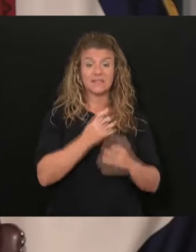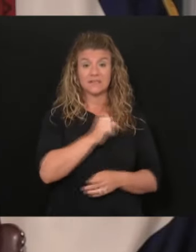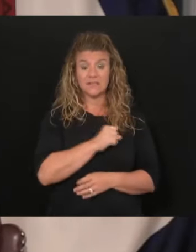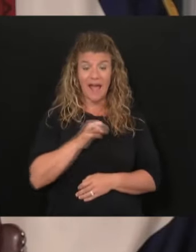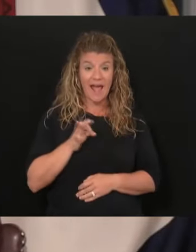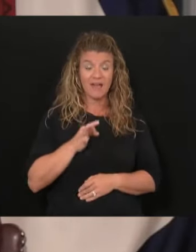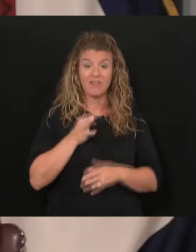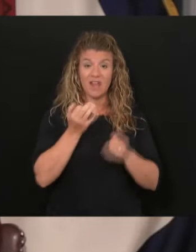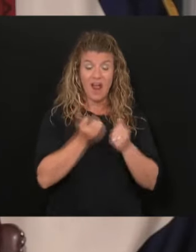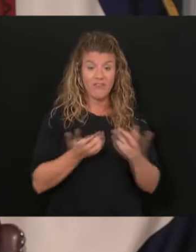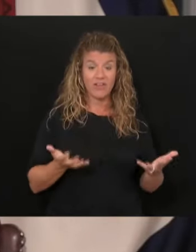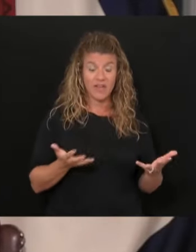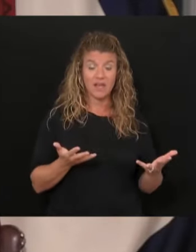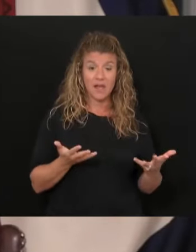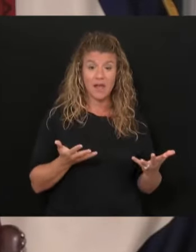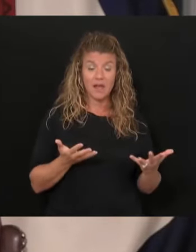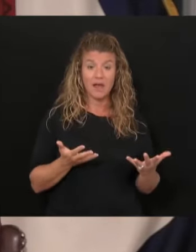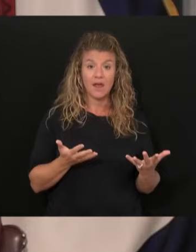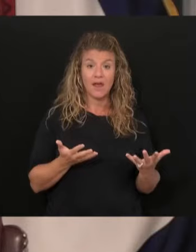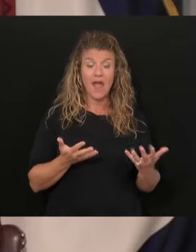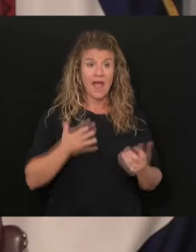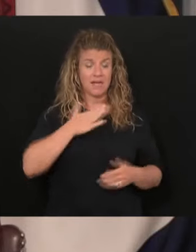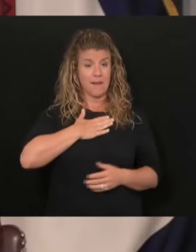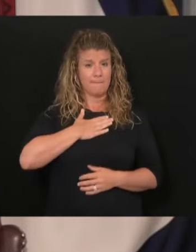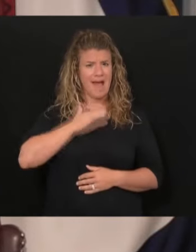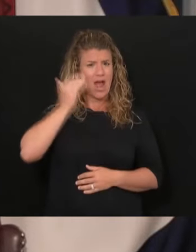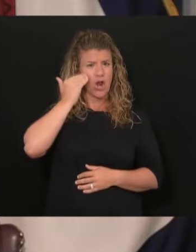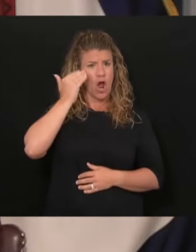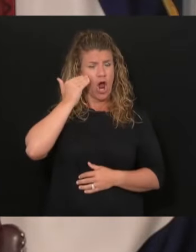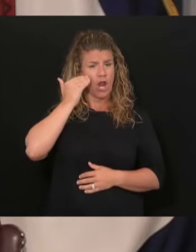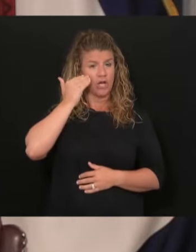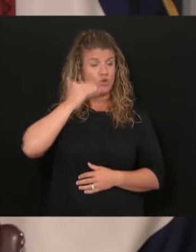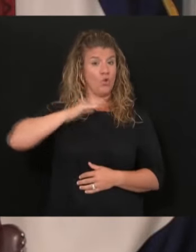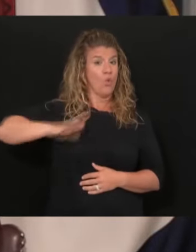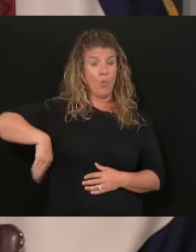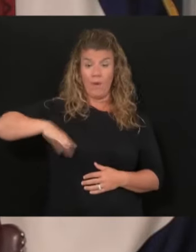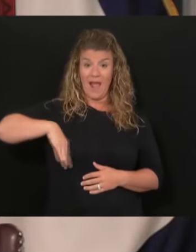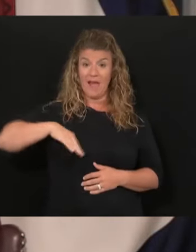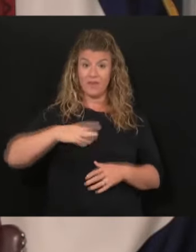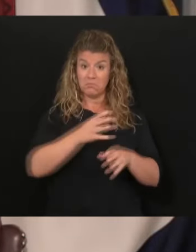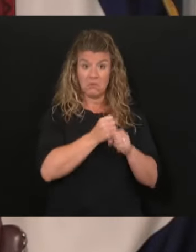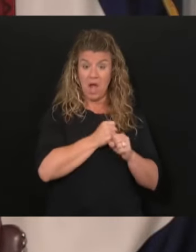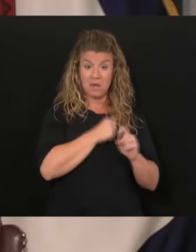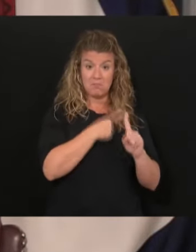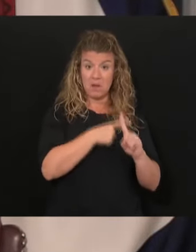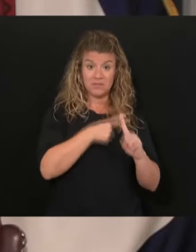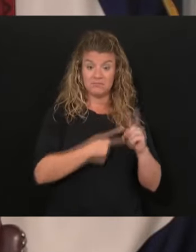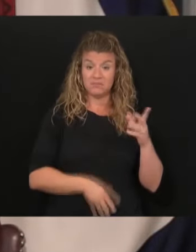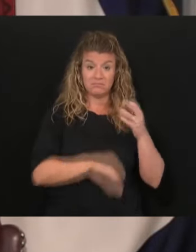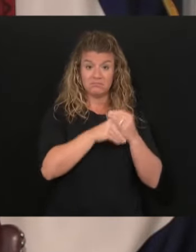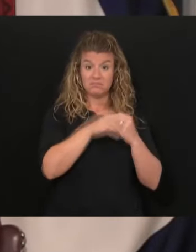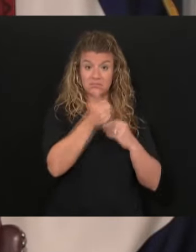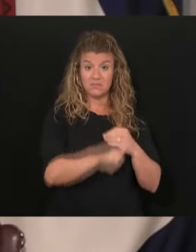and everything, and to my knowledge, we haven't come up with a positive yet. And so,